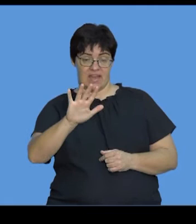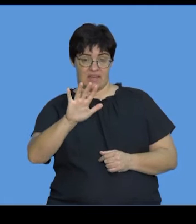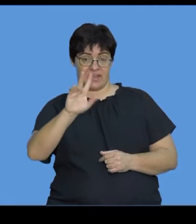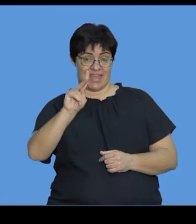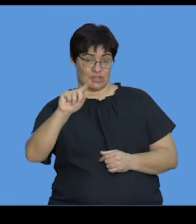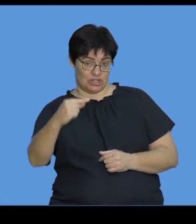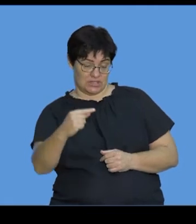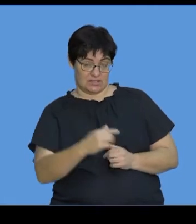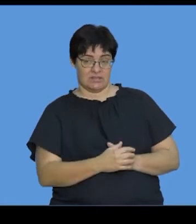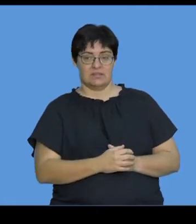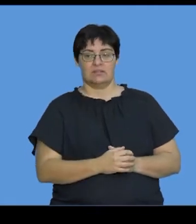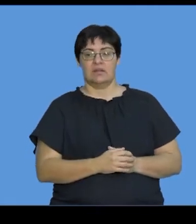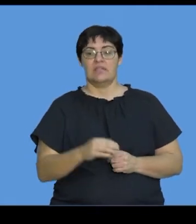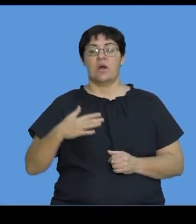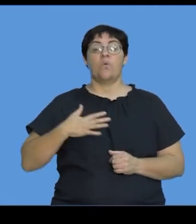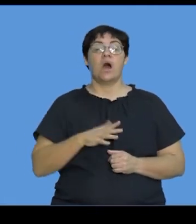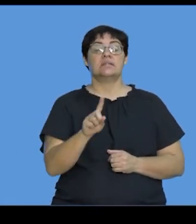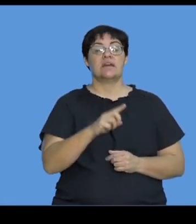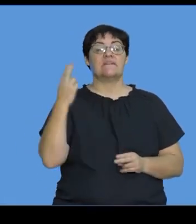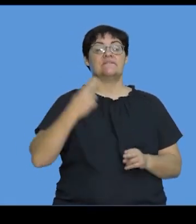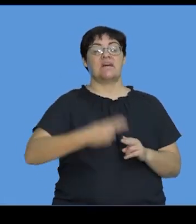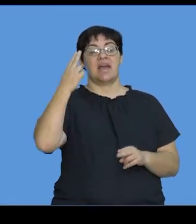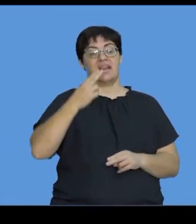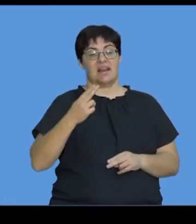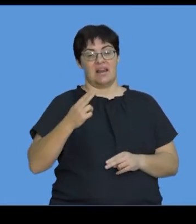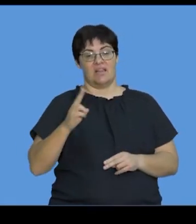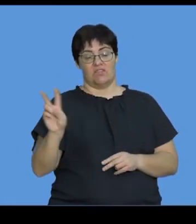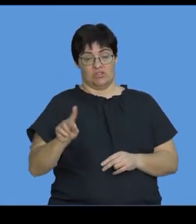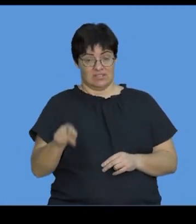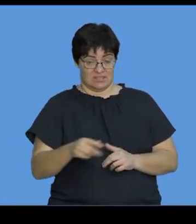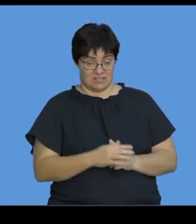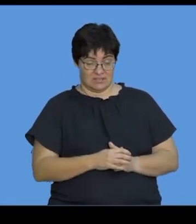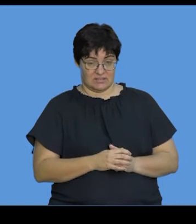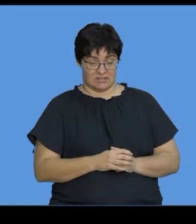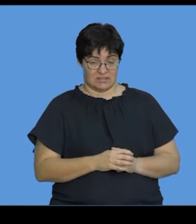0.165. They want final velocity.